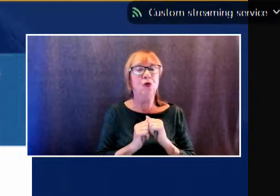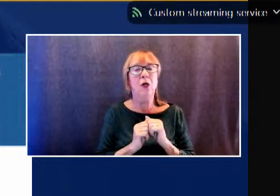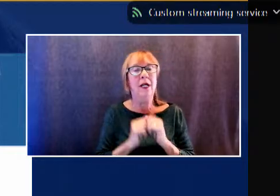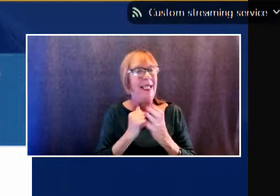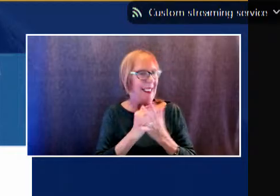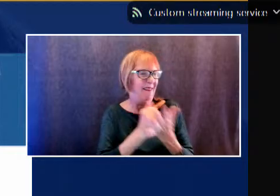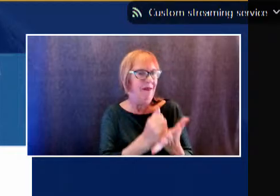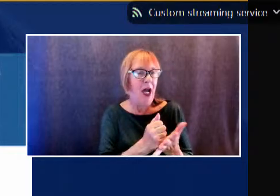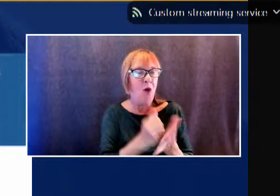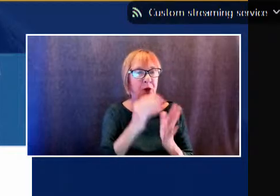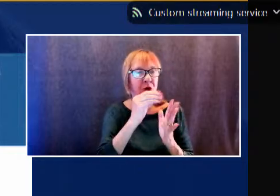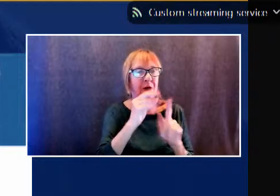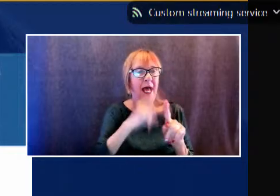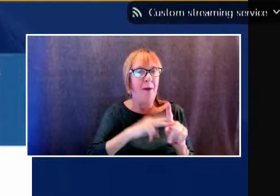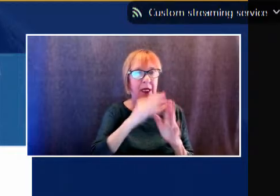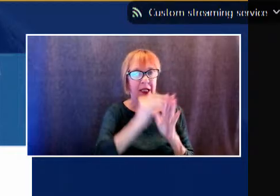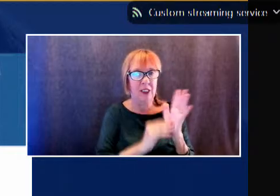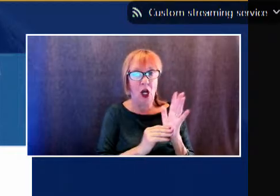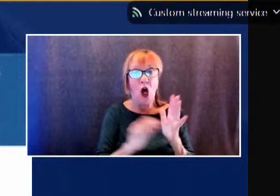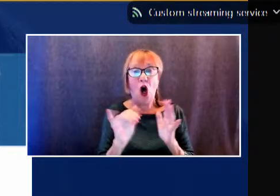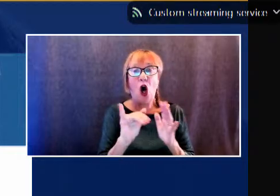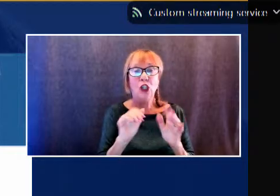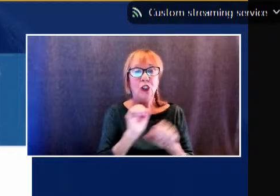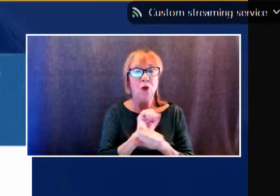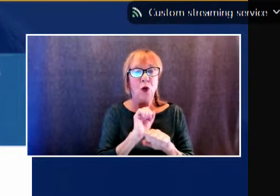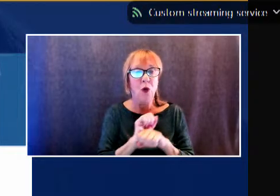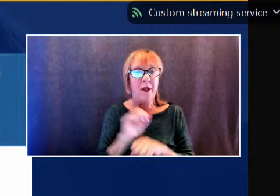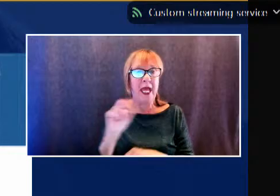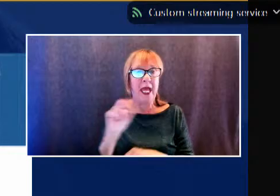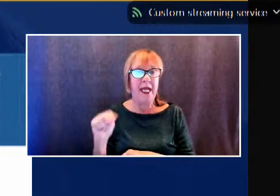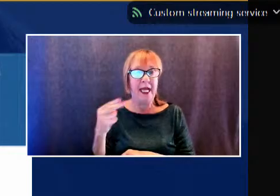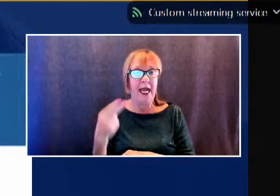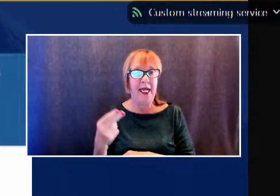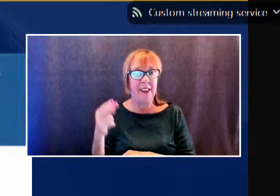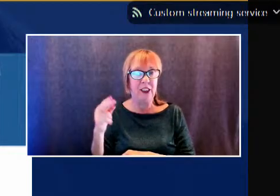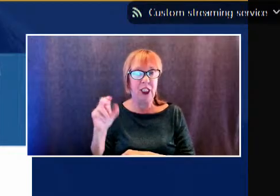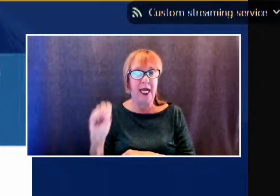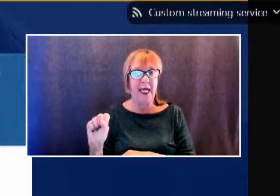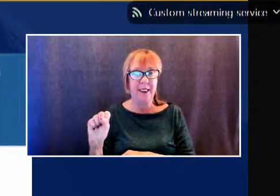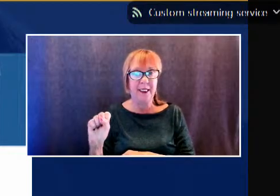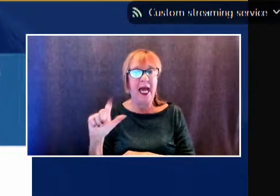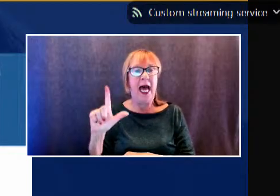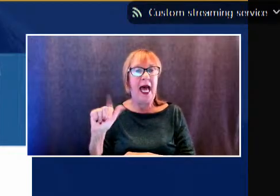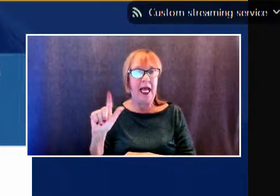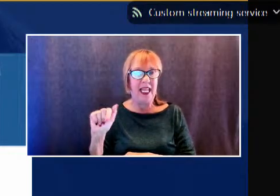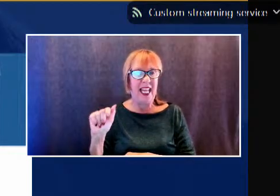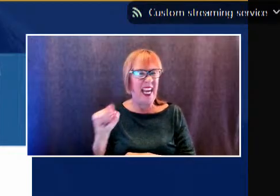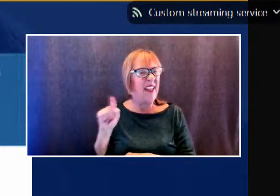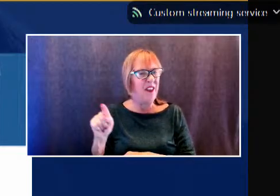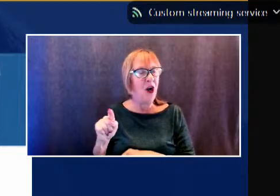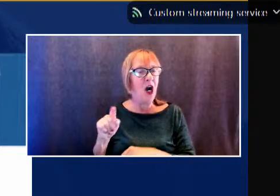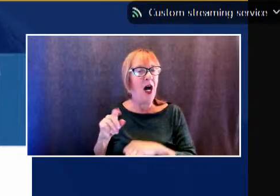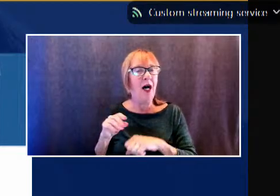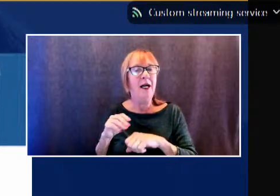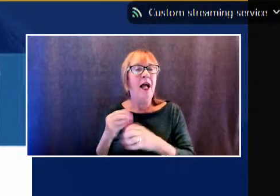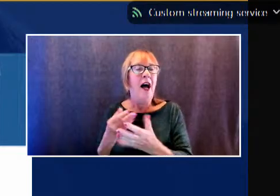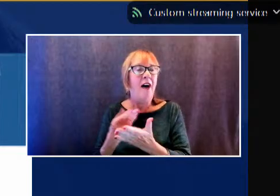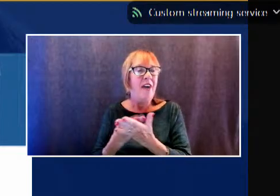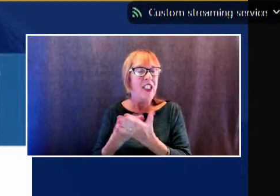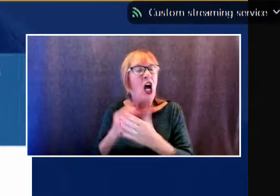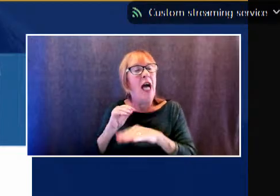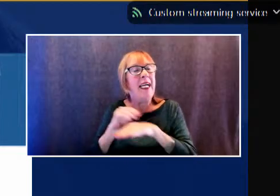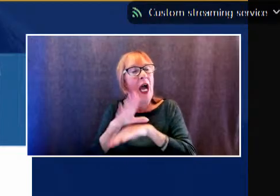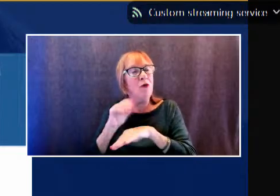with NHSLA, a housing counseling agency that has set up regular office hours in the library